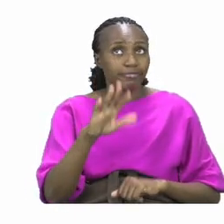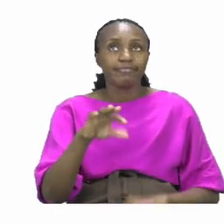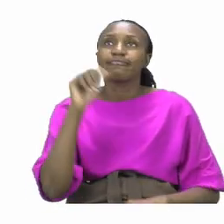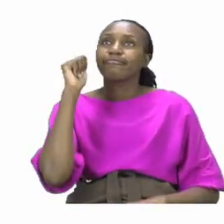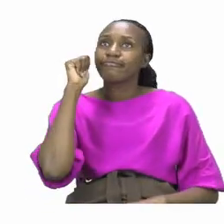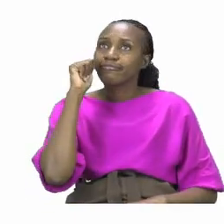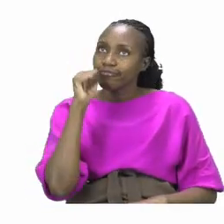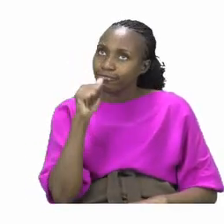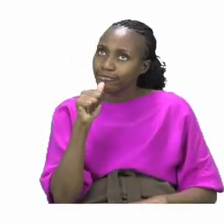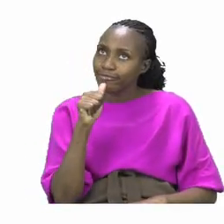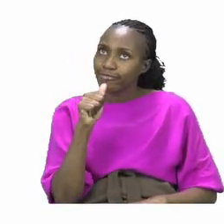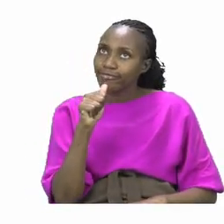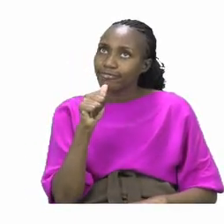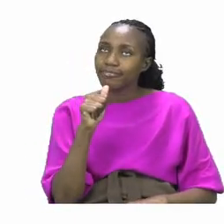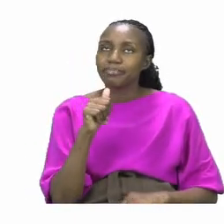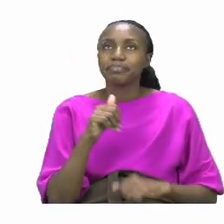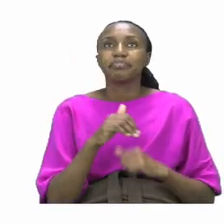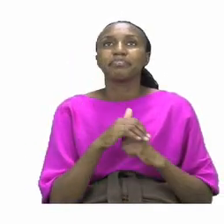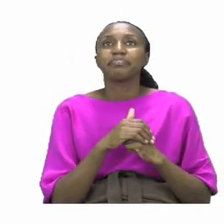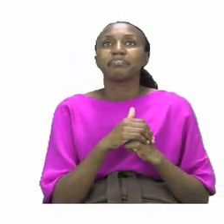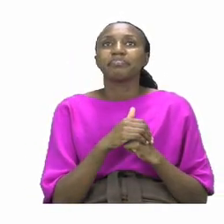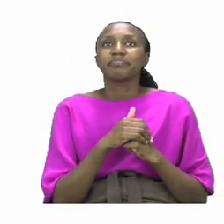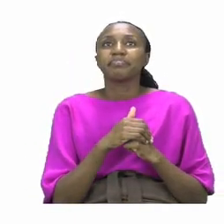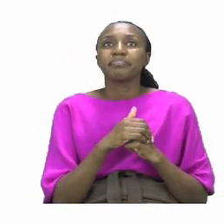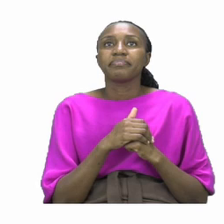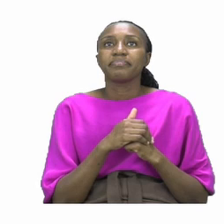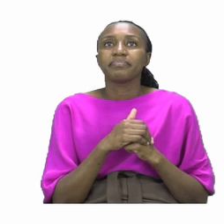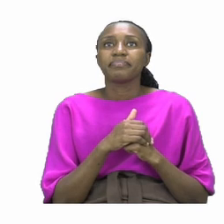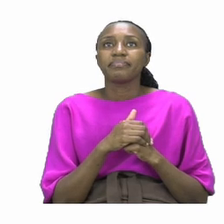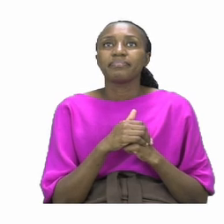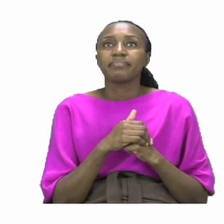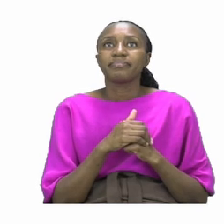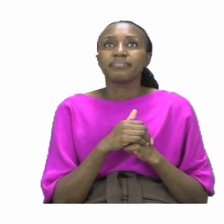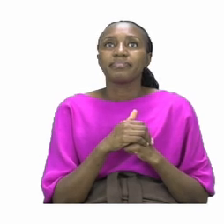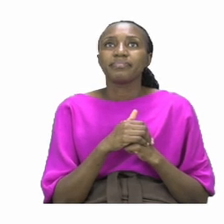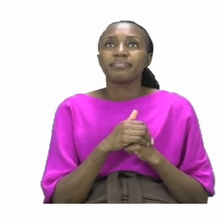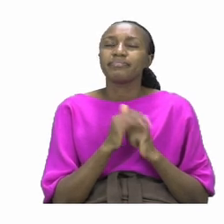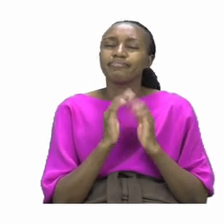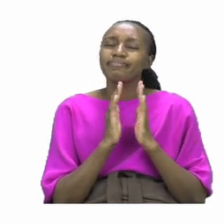$5 coins are yellow. Please try and color